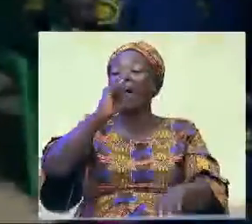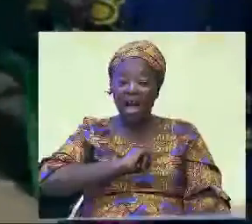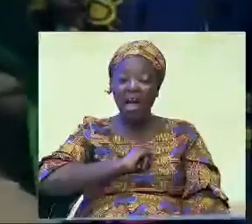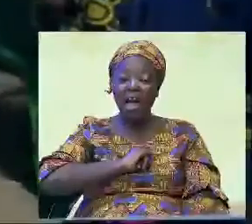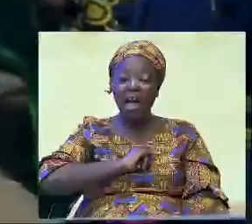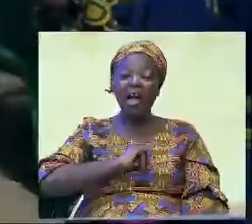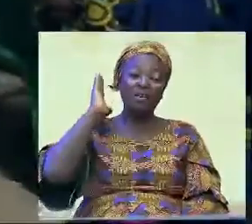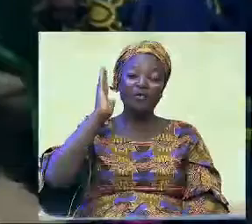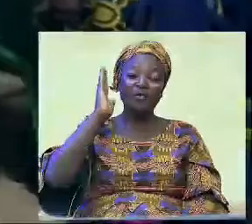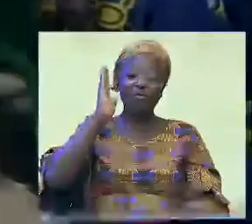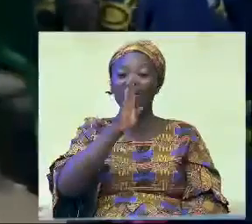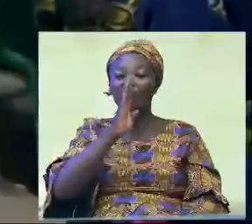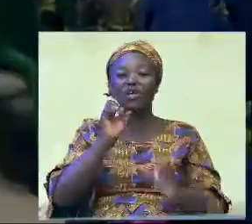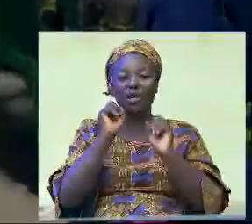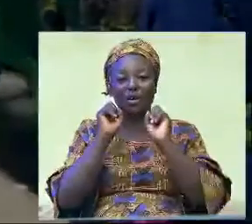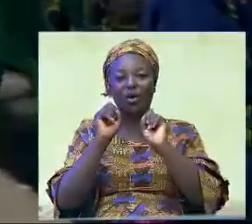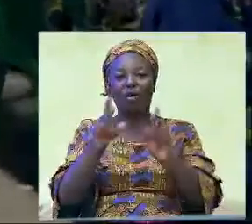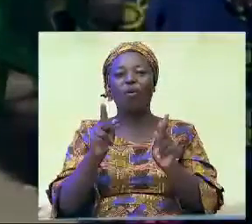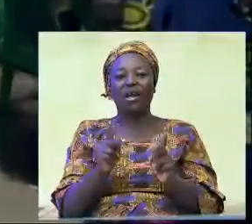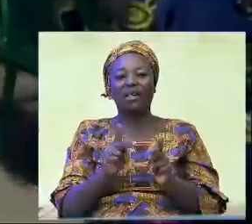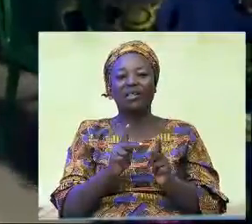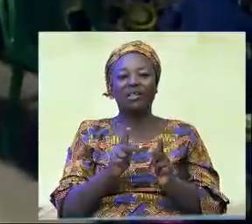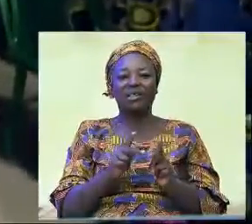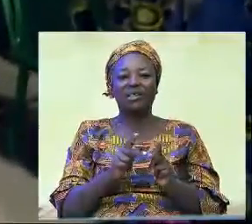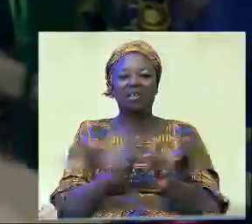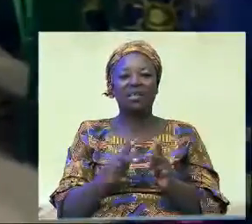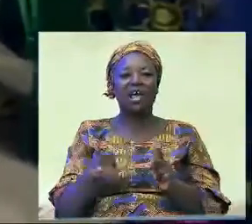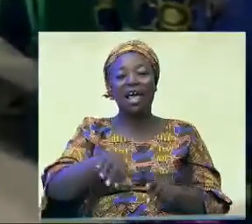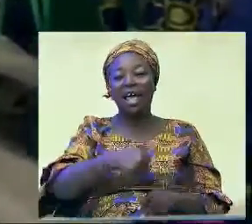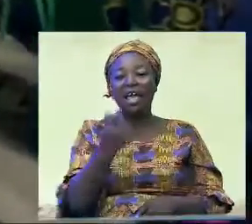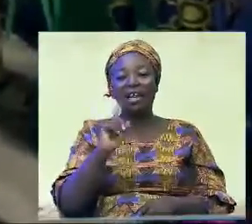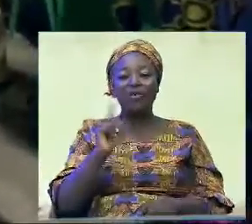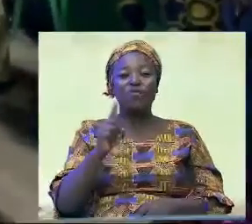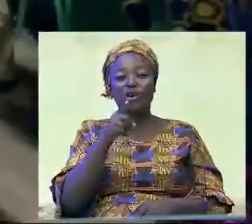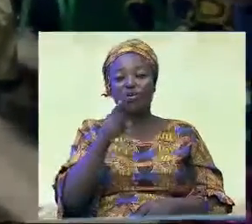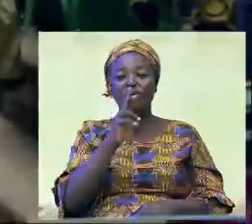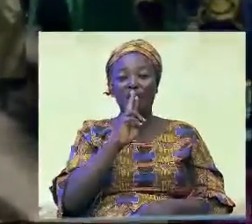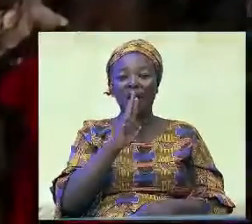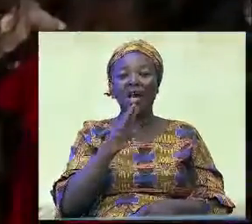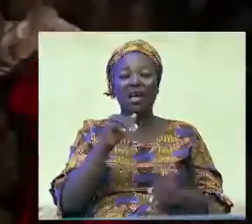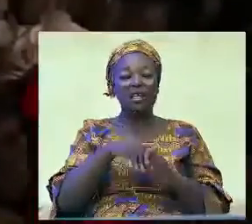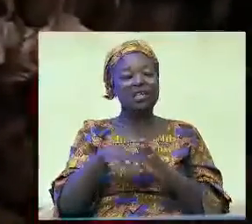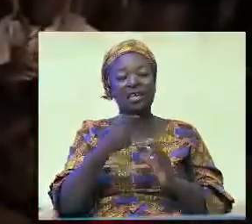Online people, say it where you are. I will be all right.